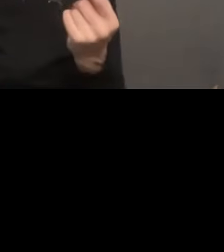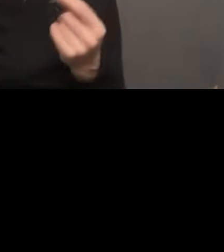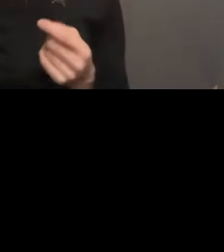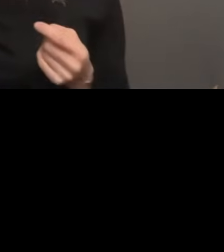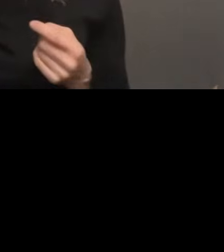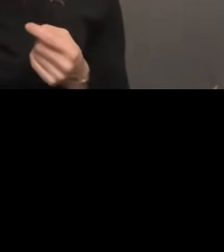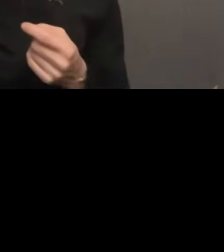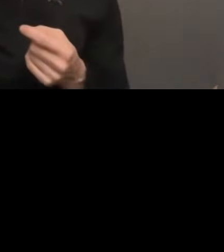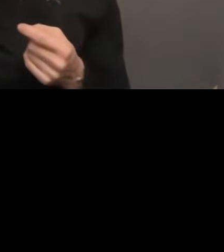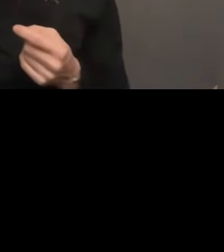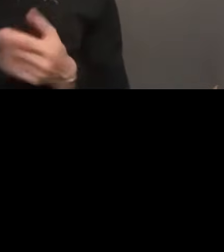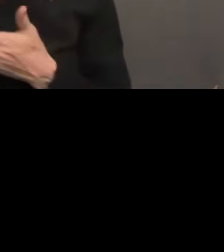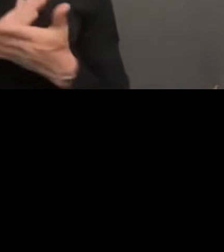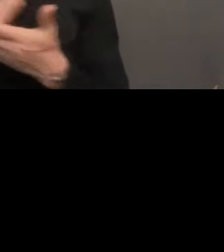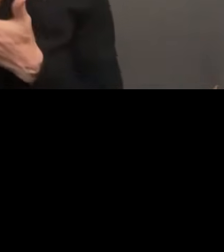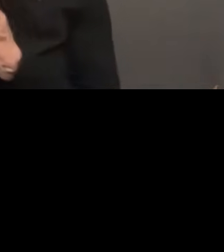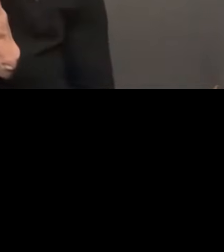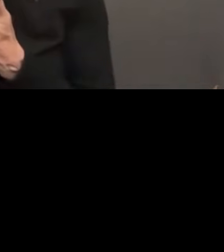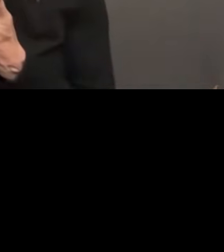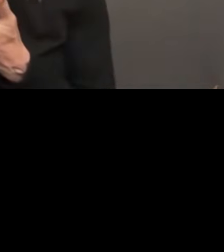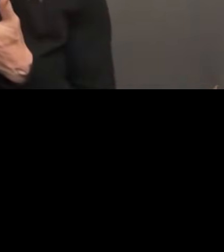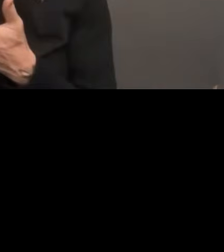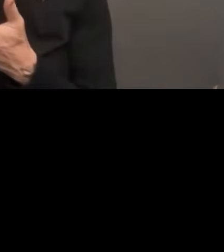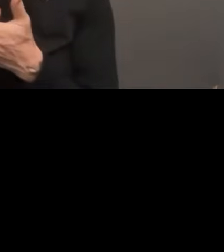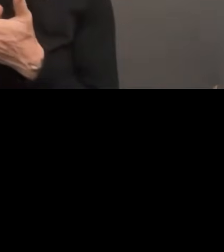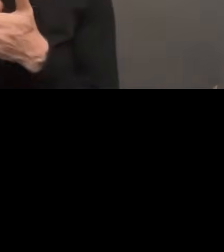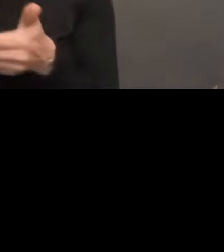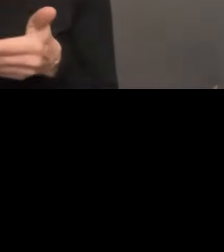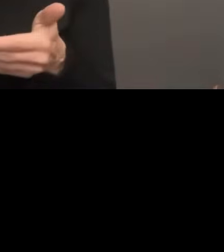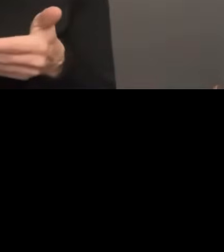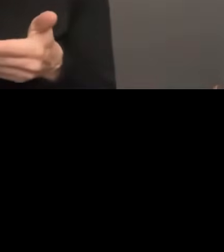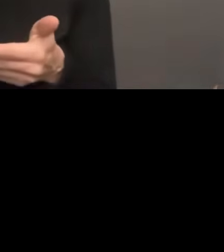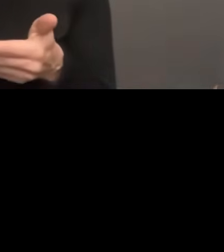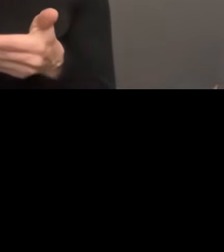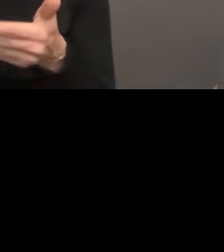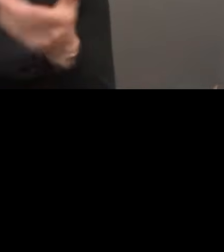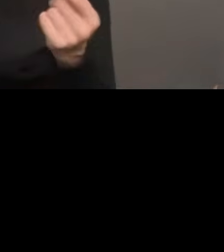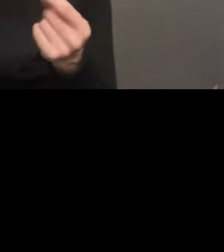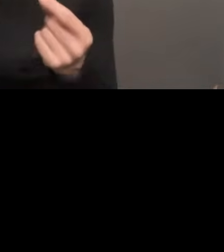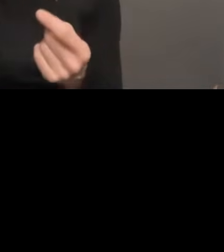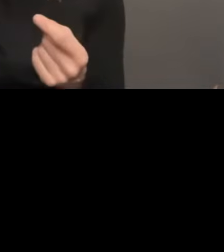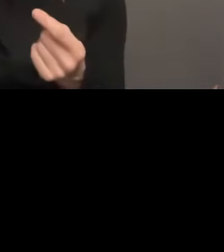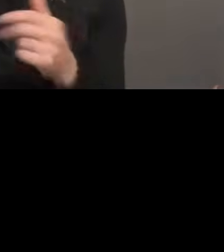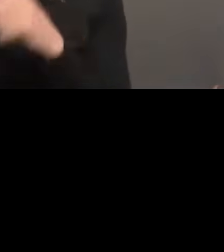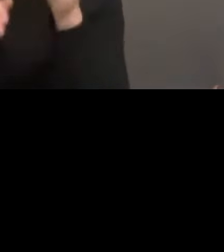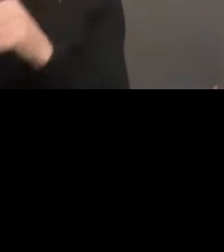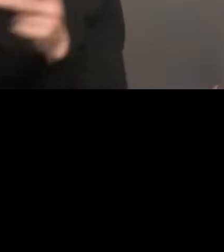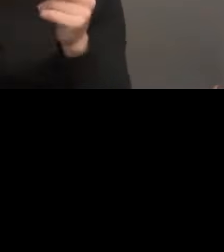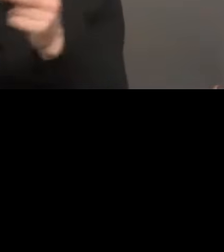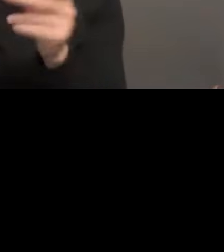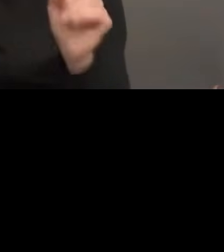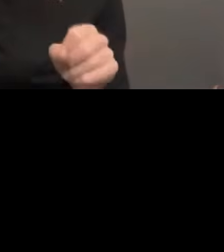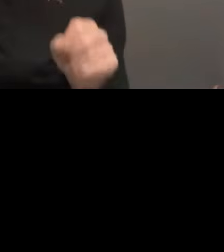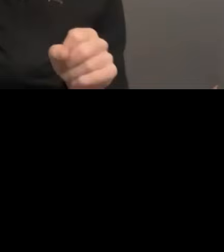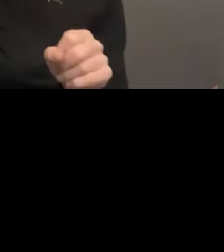pieces as closely to what would be needed at the construction site, and